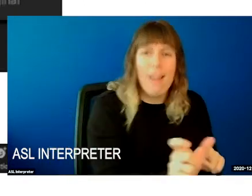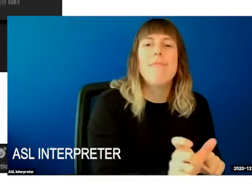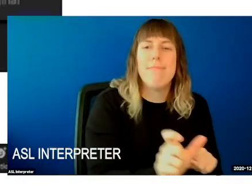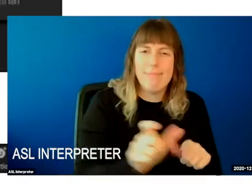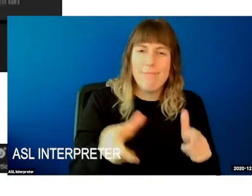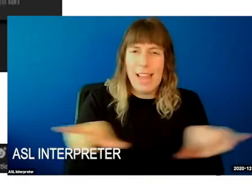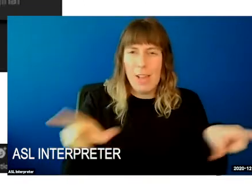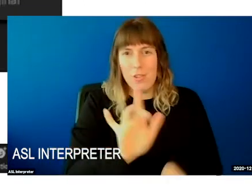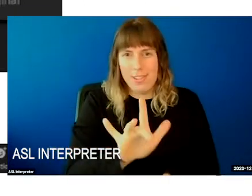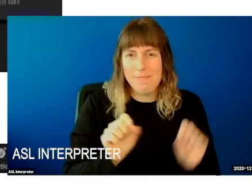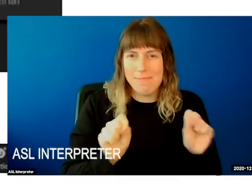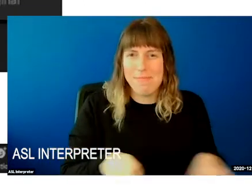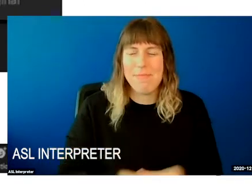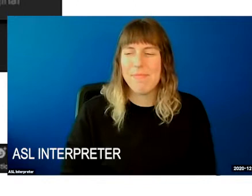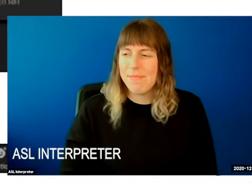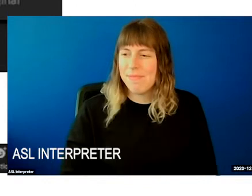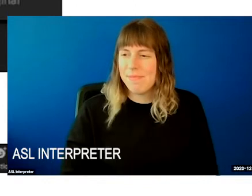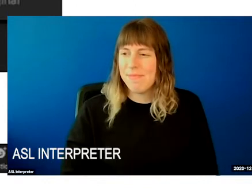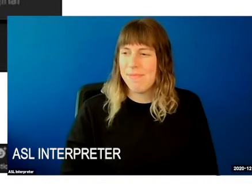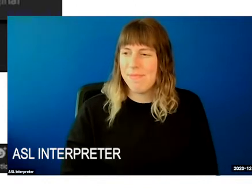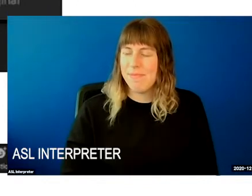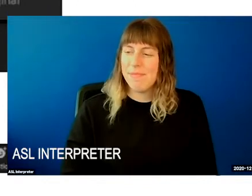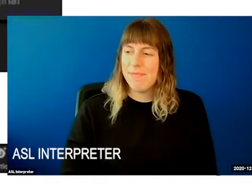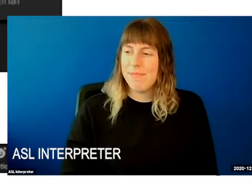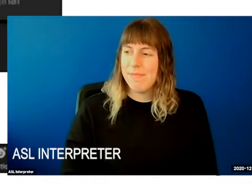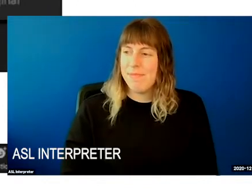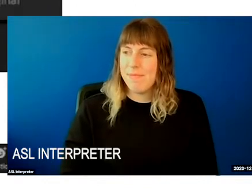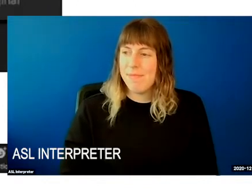the language options.